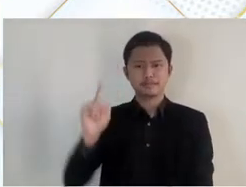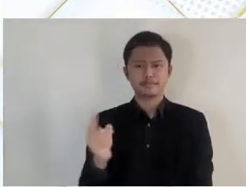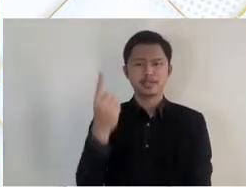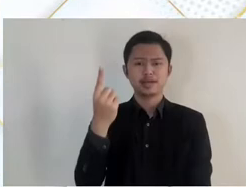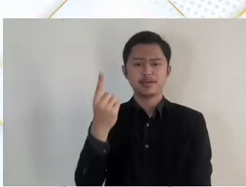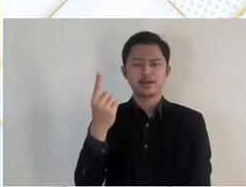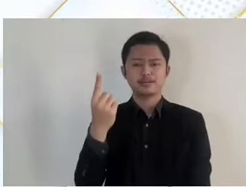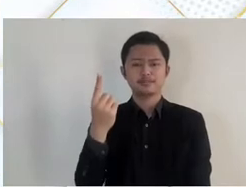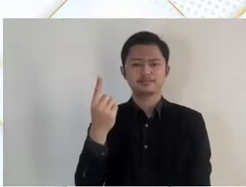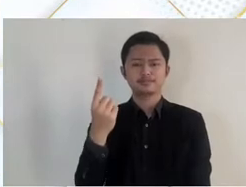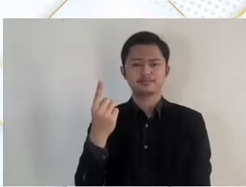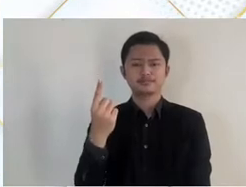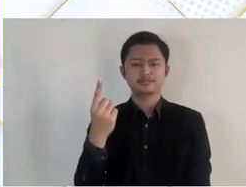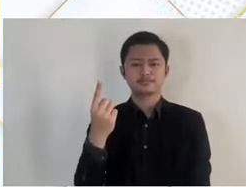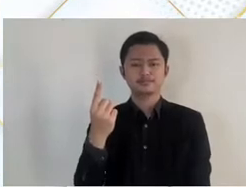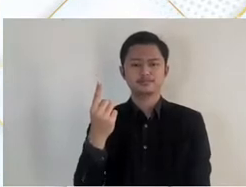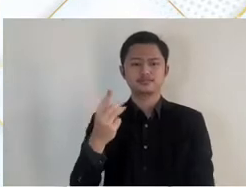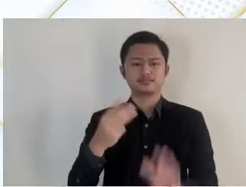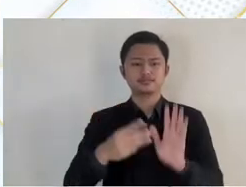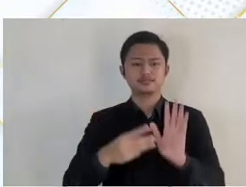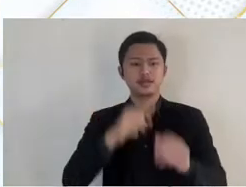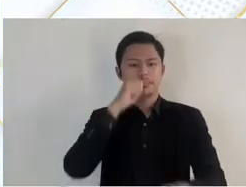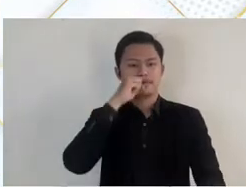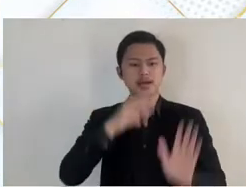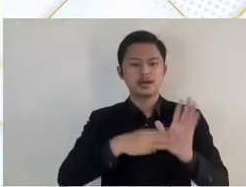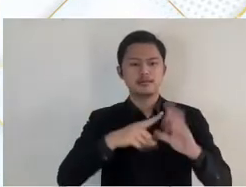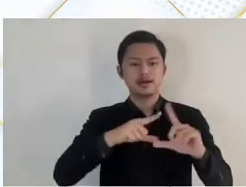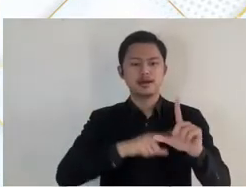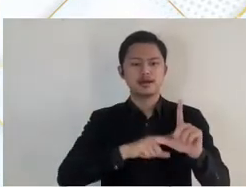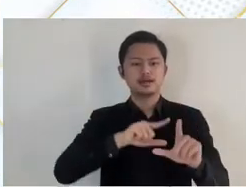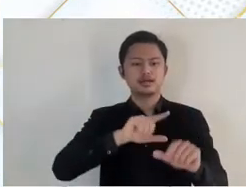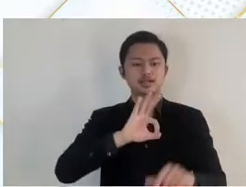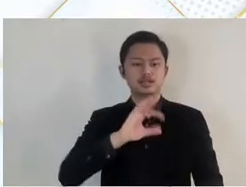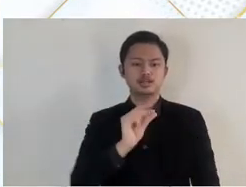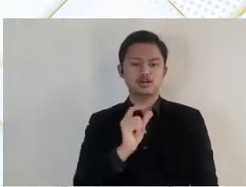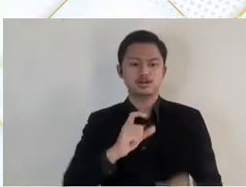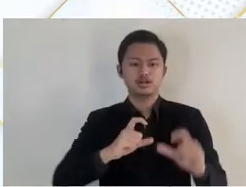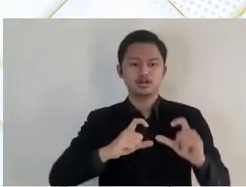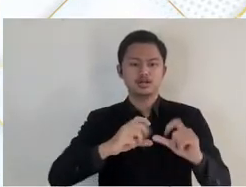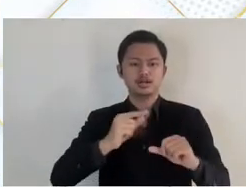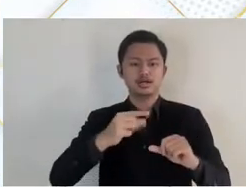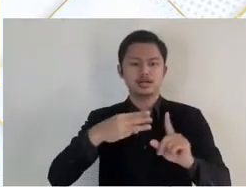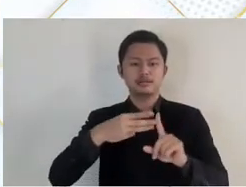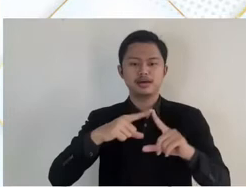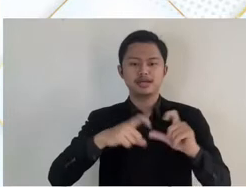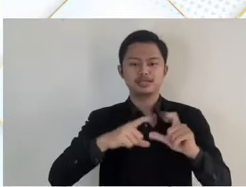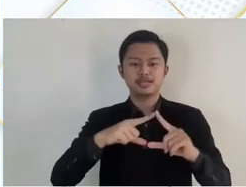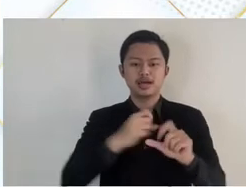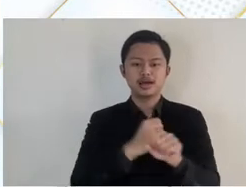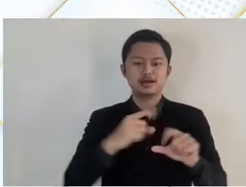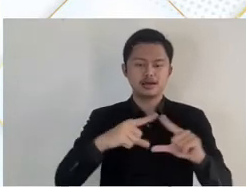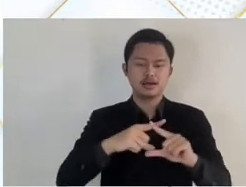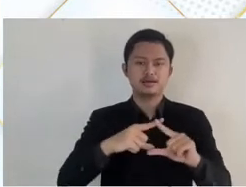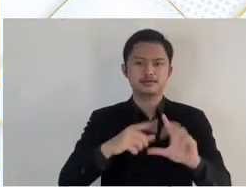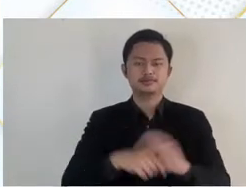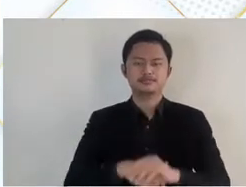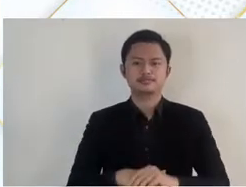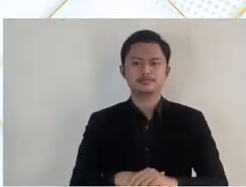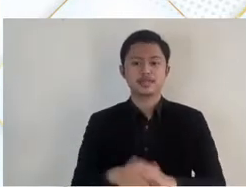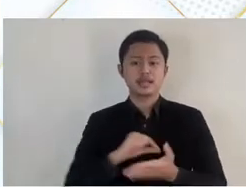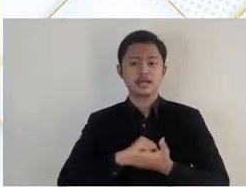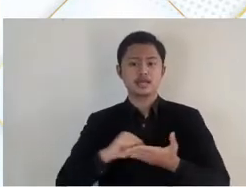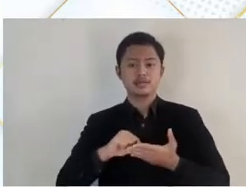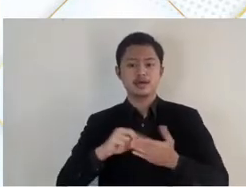for Major Verebasaga and also for Lieutenant Colonel Herli Sinaga. This comes from